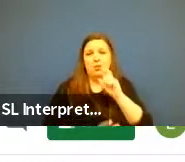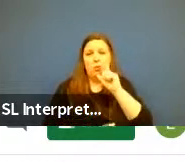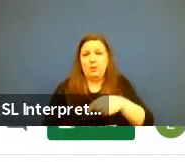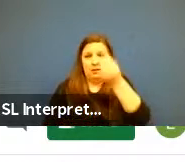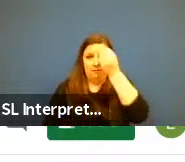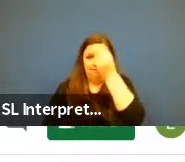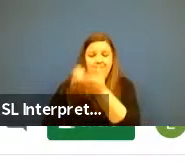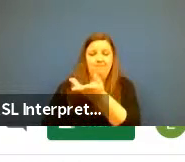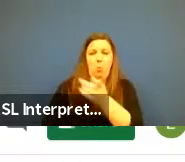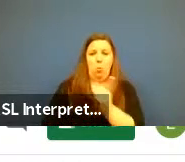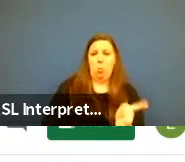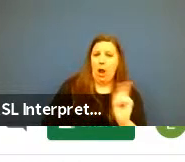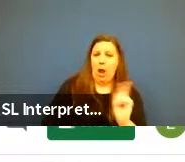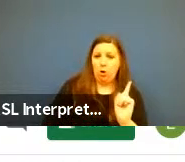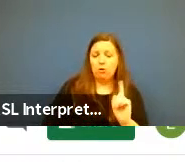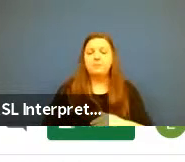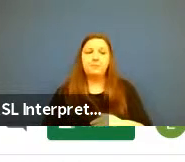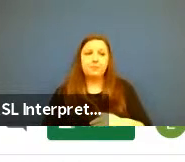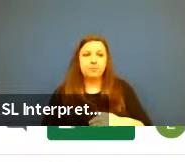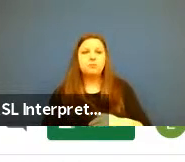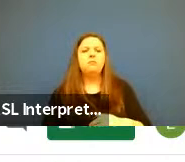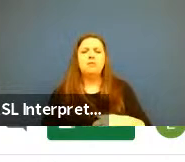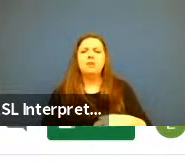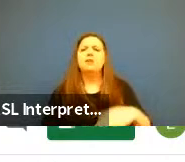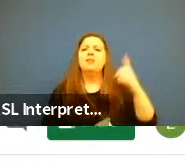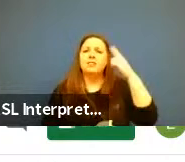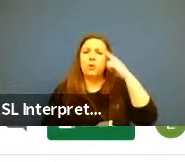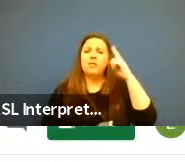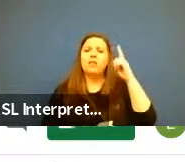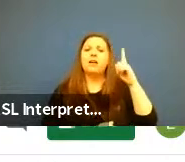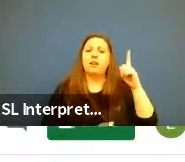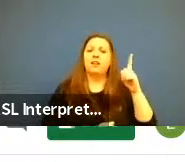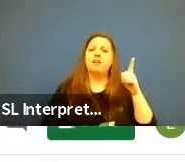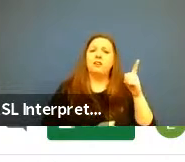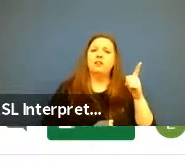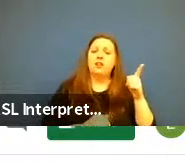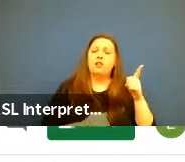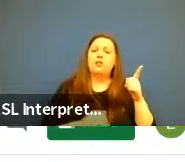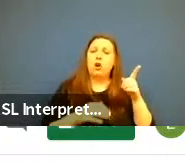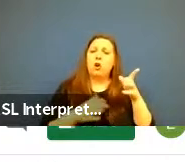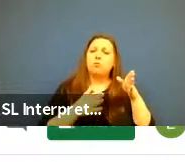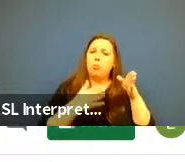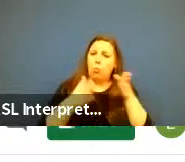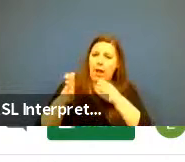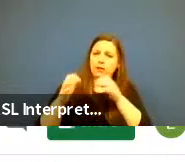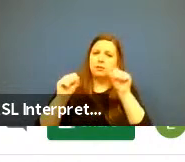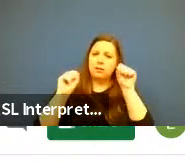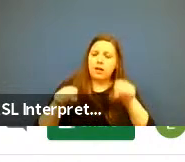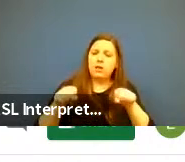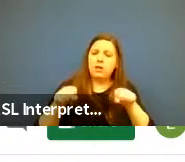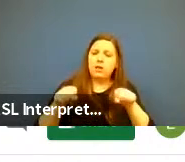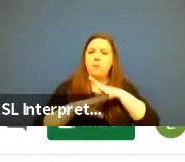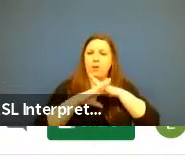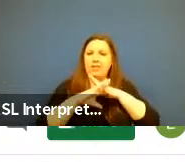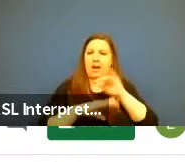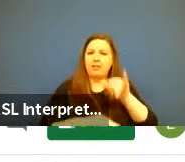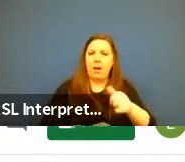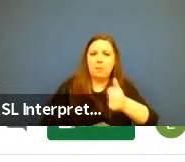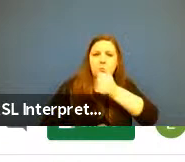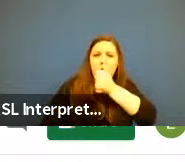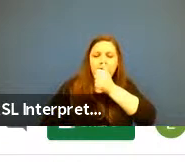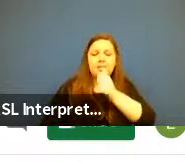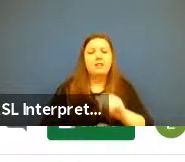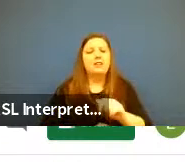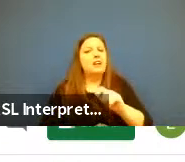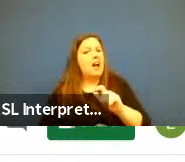that regard. So I think there are ways to protect that level of privacy is what I'm trying to say, Greg. And so I don't think property should